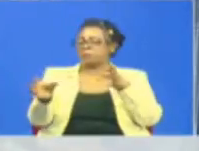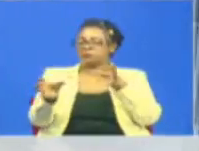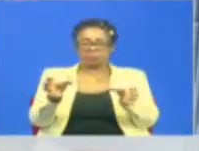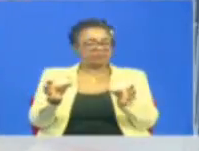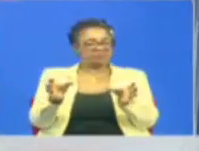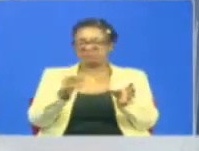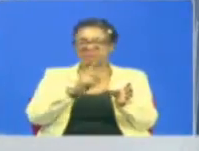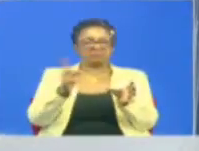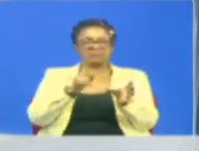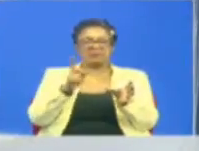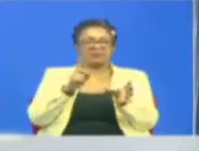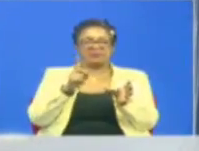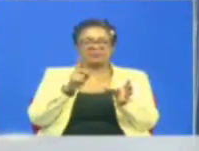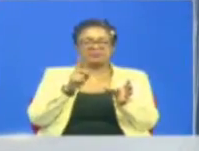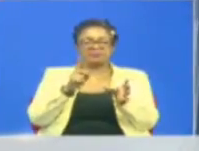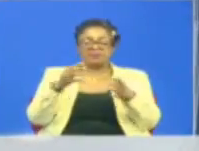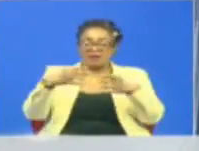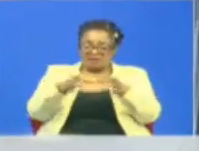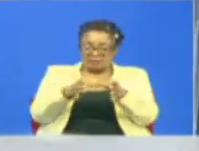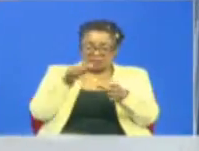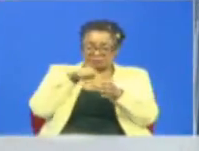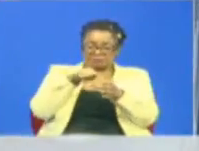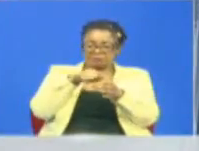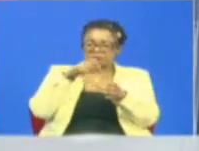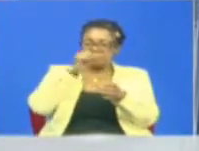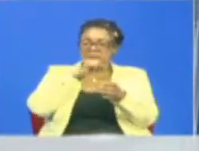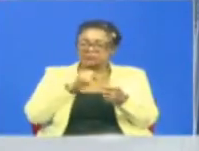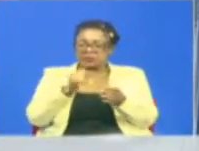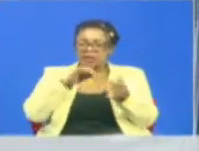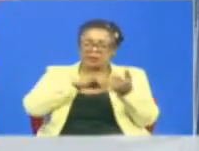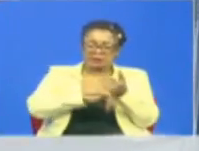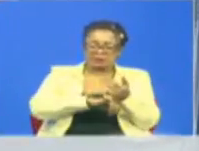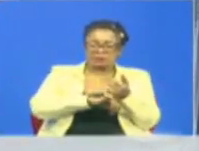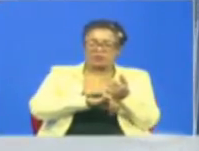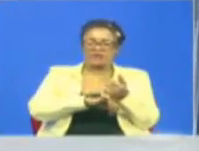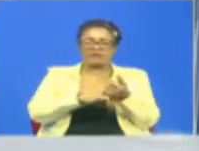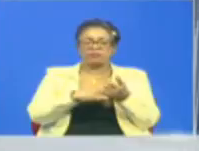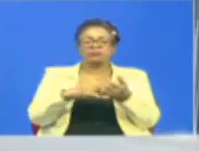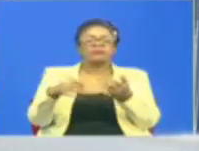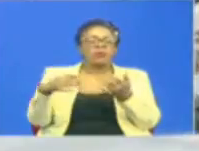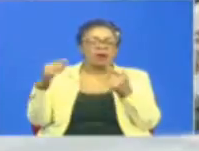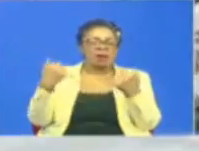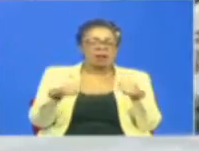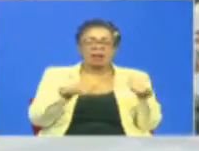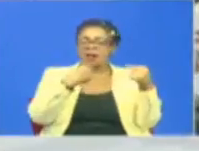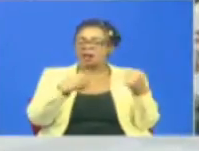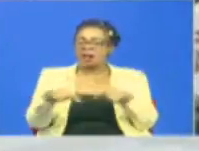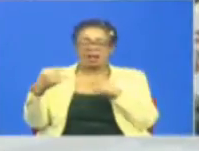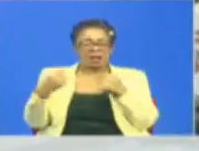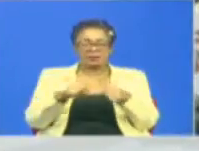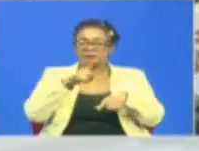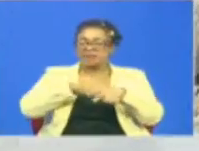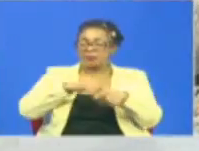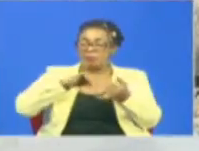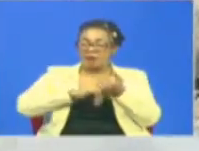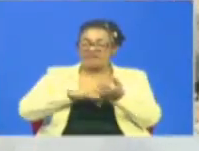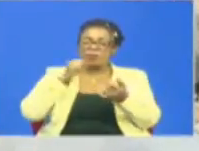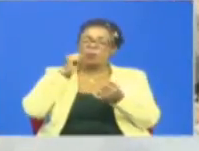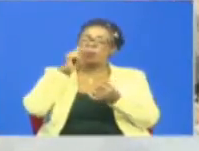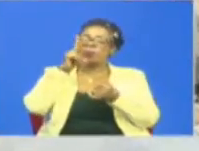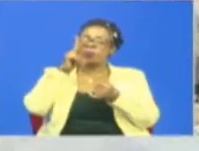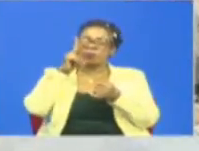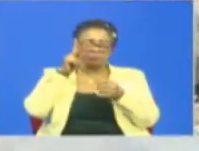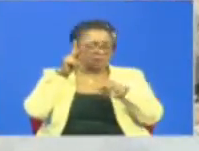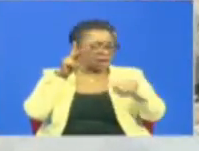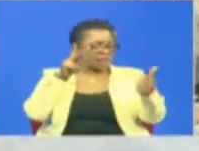bibi yake walikuwa wanazozana. Mama akapigwa, akapiga nduru. Wengine wakasikia nduru,